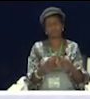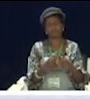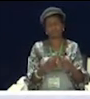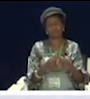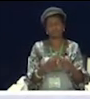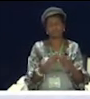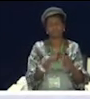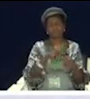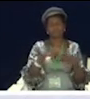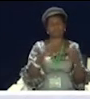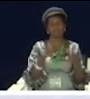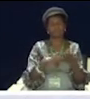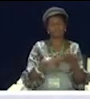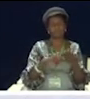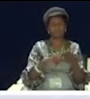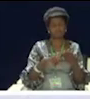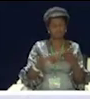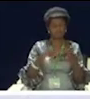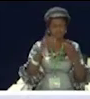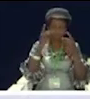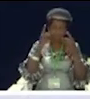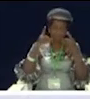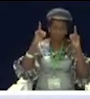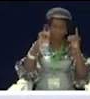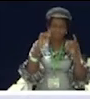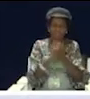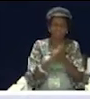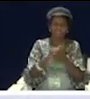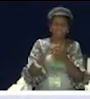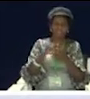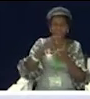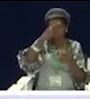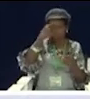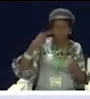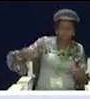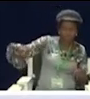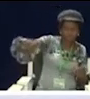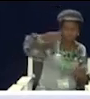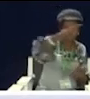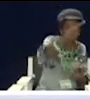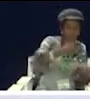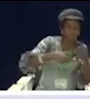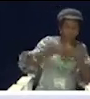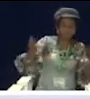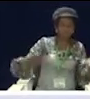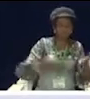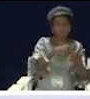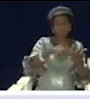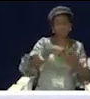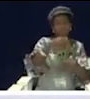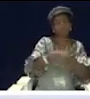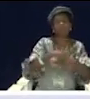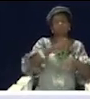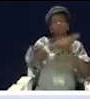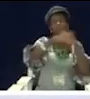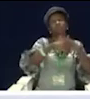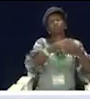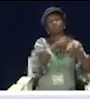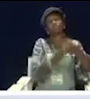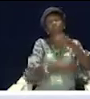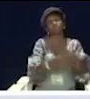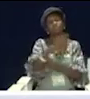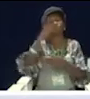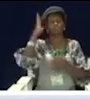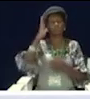I am going to decree that because you came tonight, the Almighty